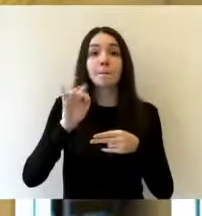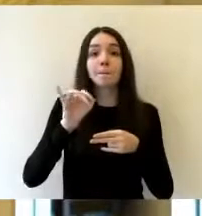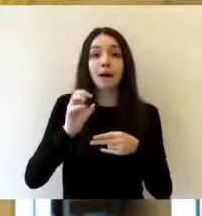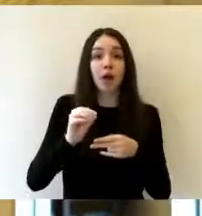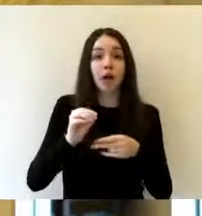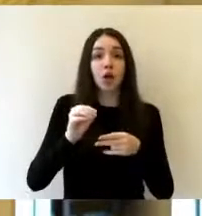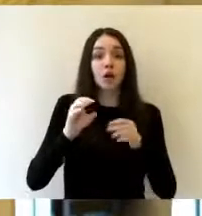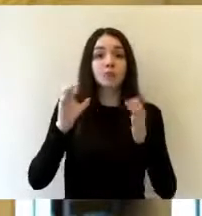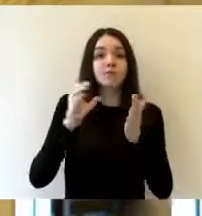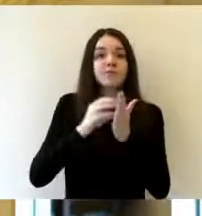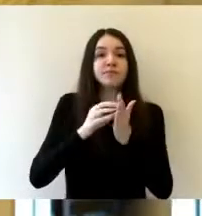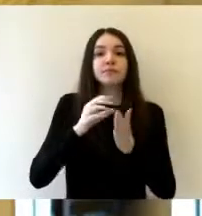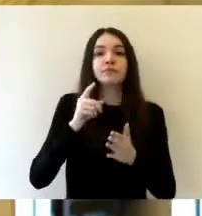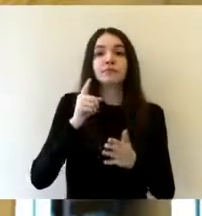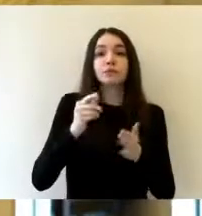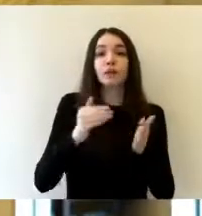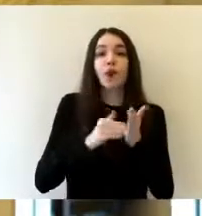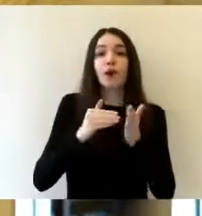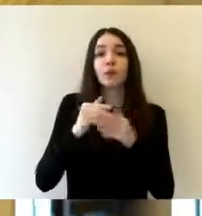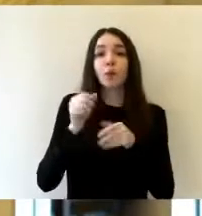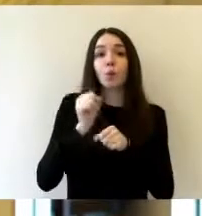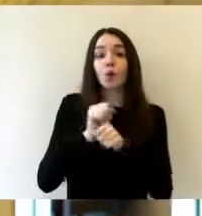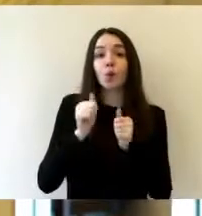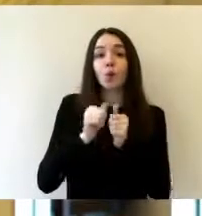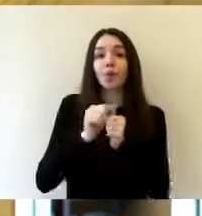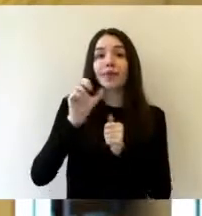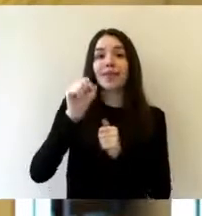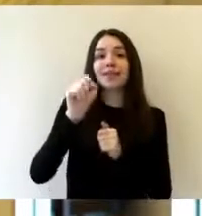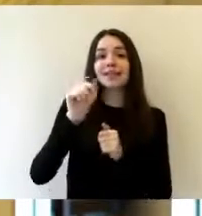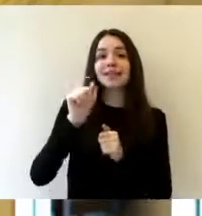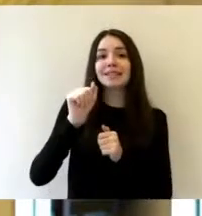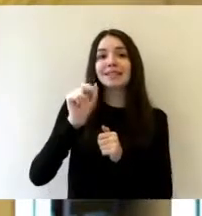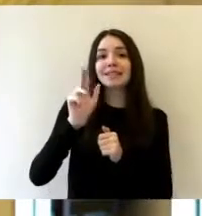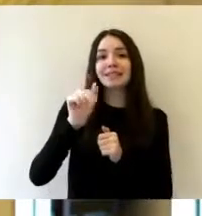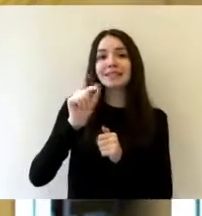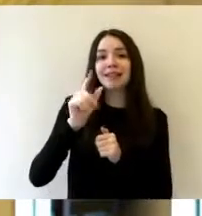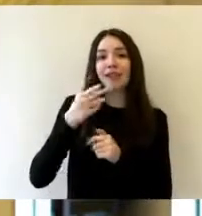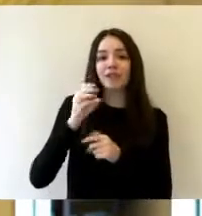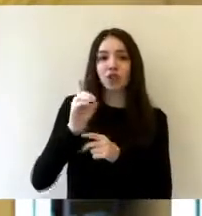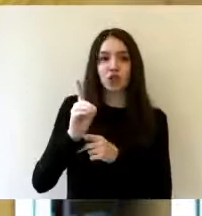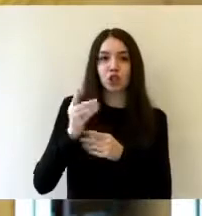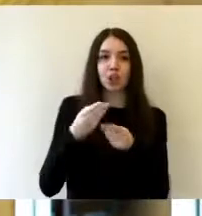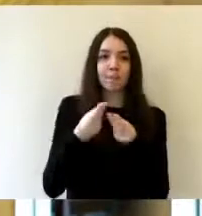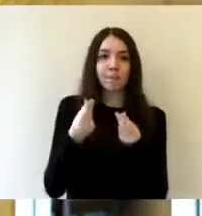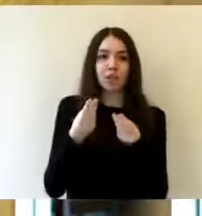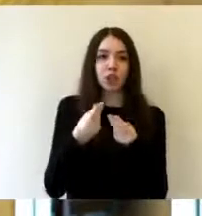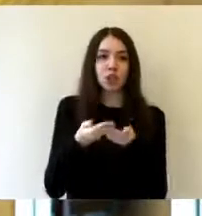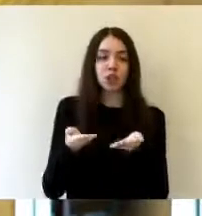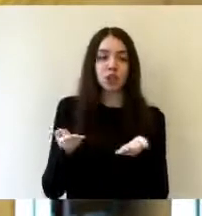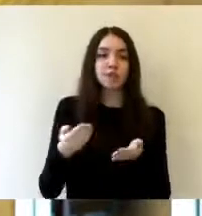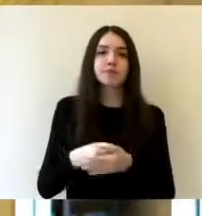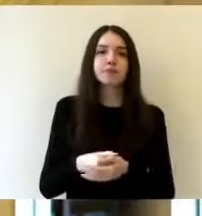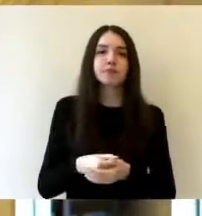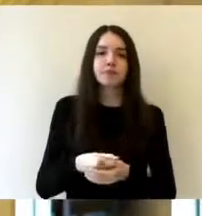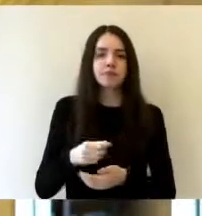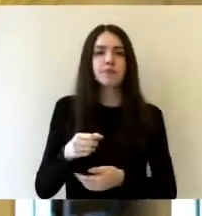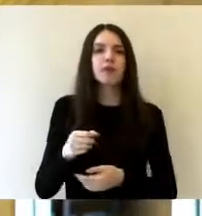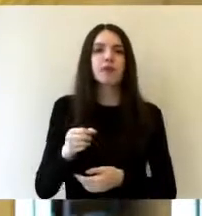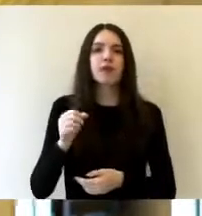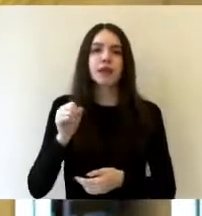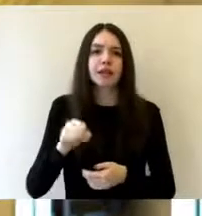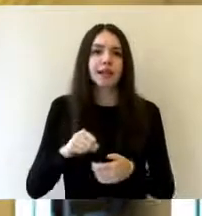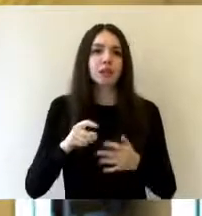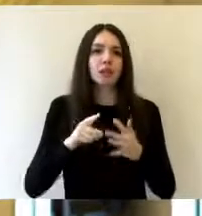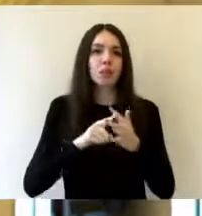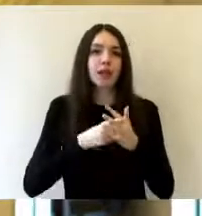you often worked with salvage materials. Mm-hmm. Can you tell us more about that? Well, yeah, so kind of out of necessity initially, I